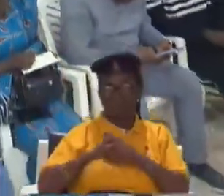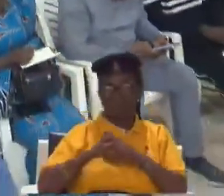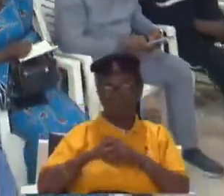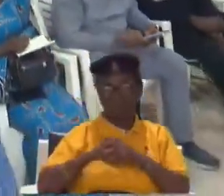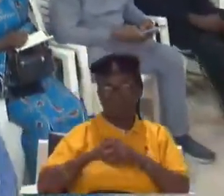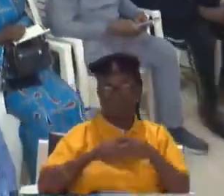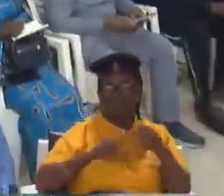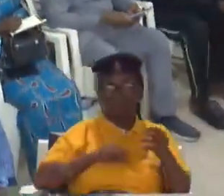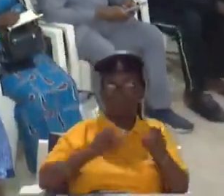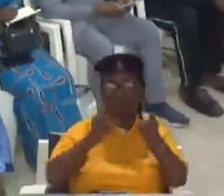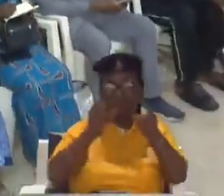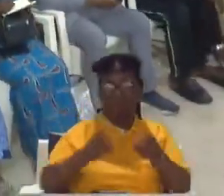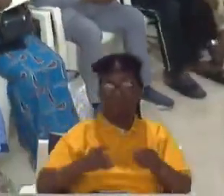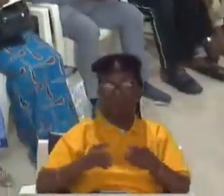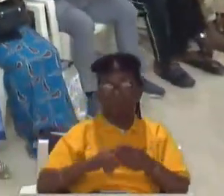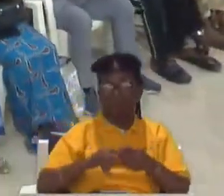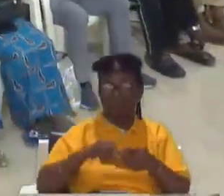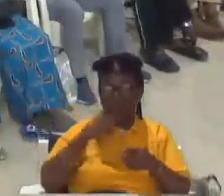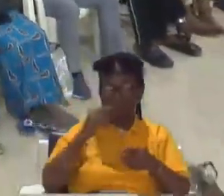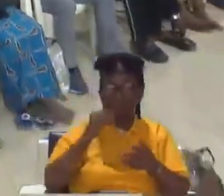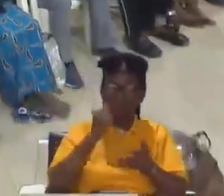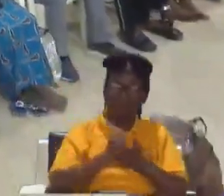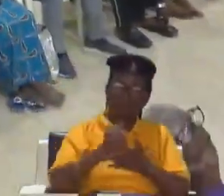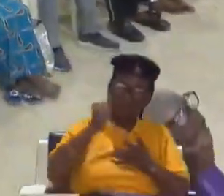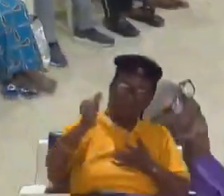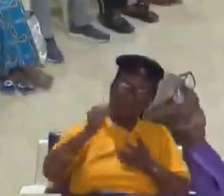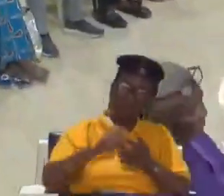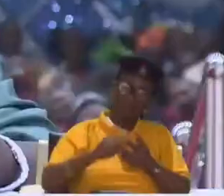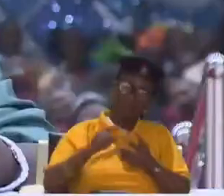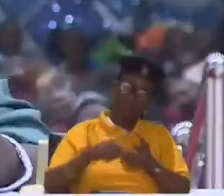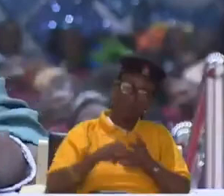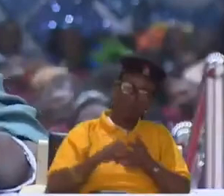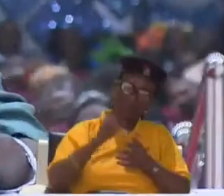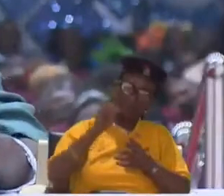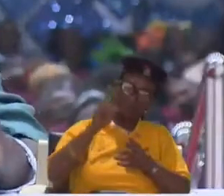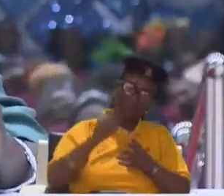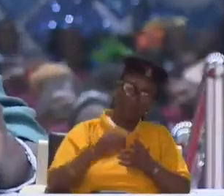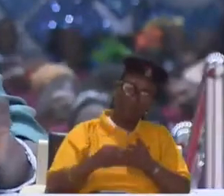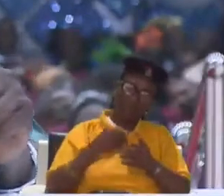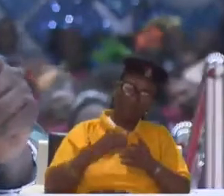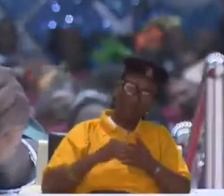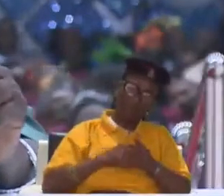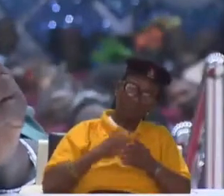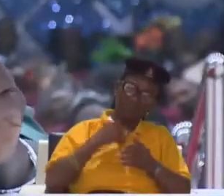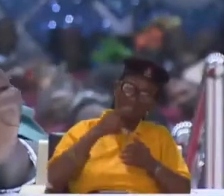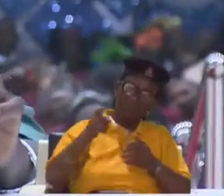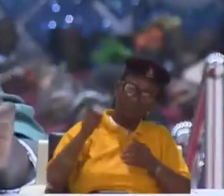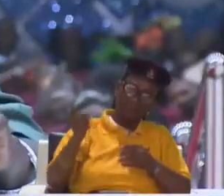I want to say amen to this one before I tell you. Professor, you see, if you go by yourself.